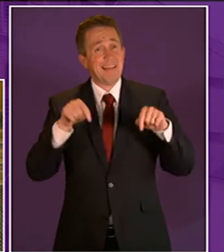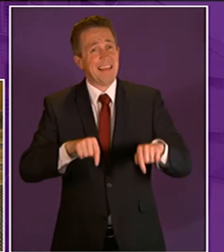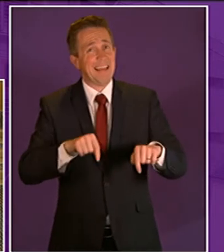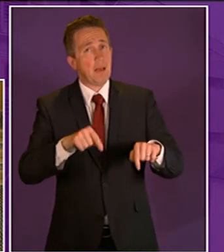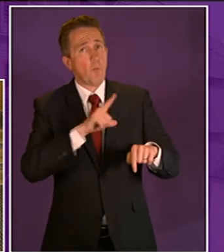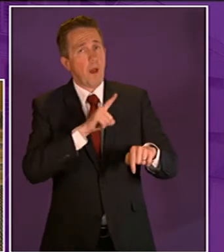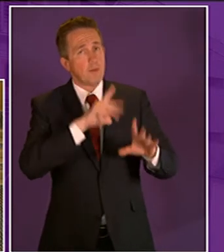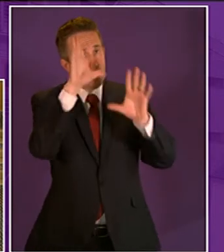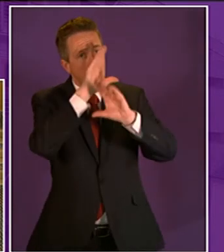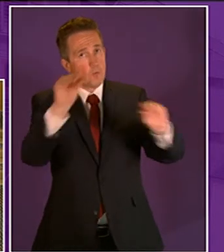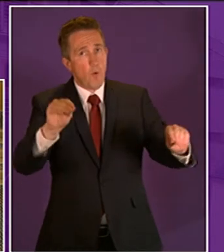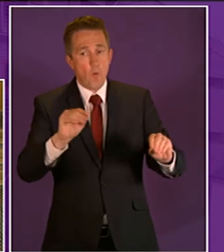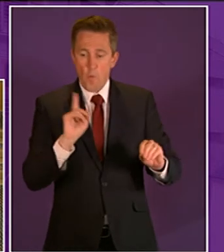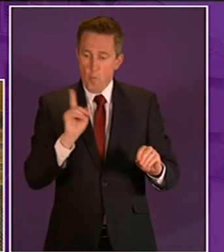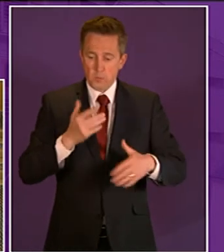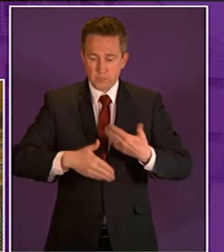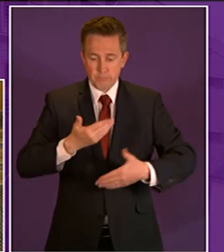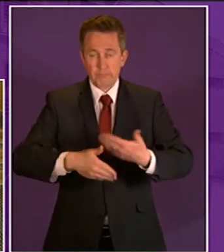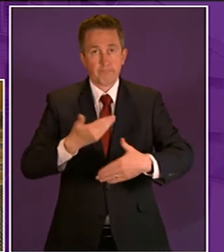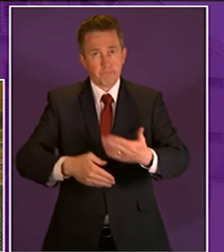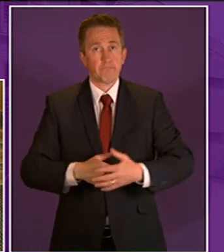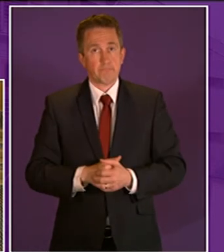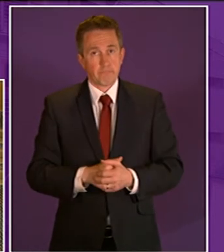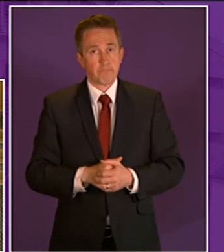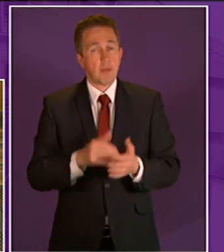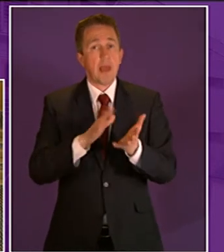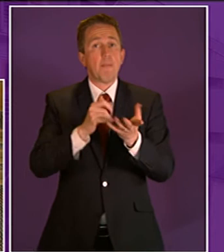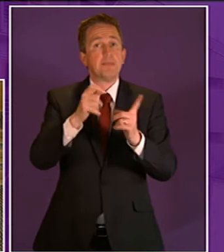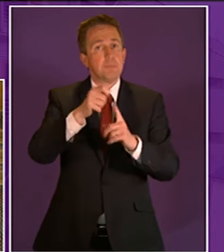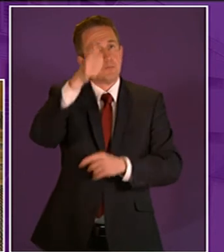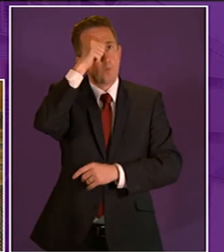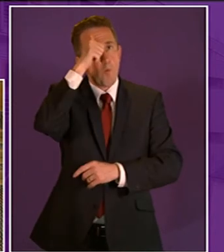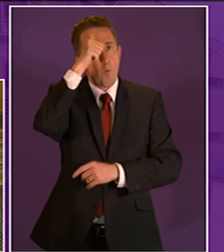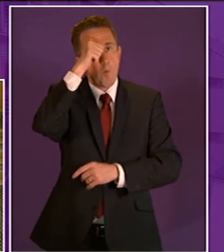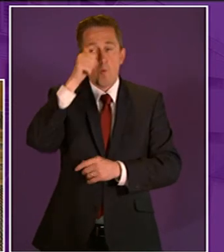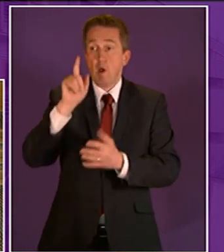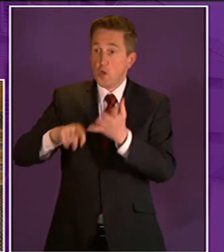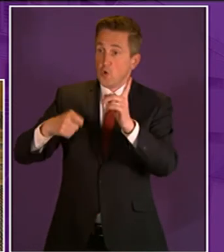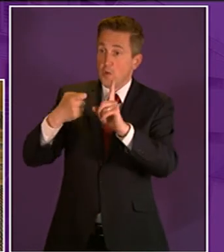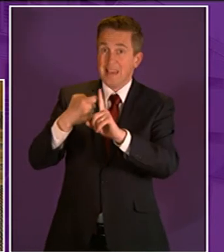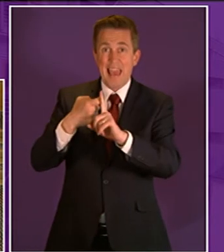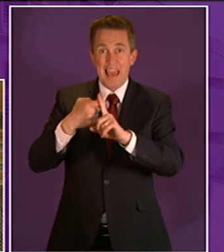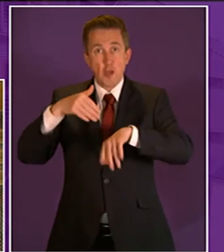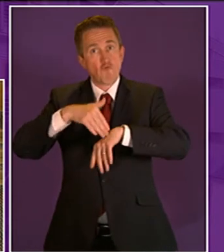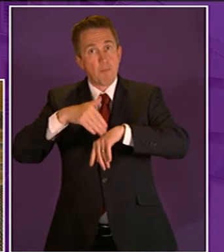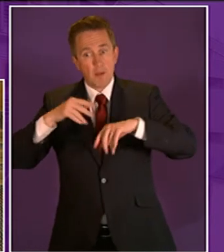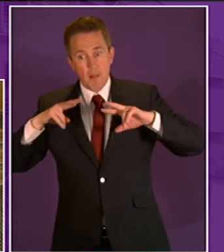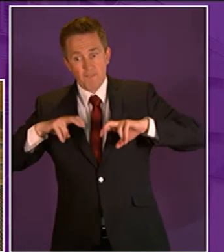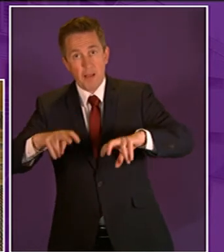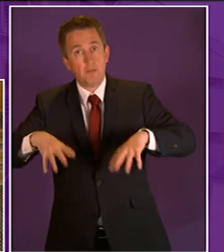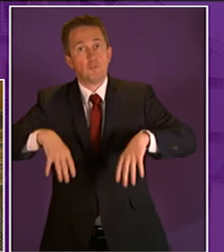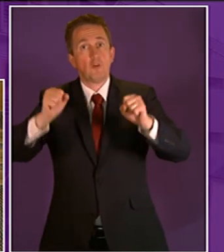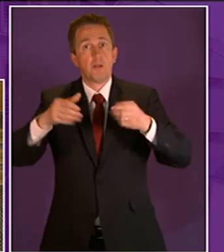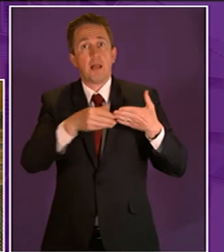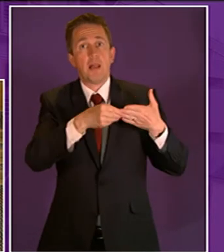update members on the current situation. Members will be aware that a UK-wide criminal investigation is underway, led by